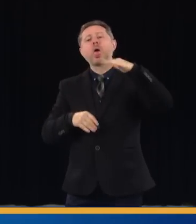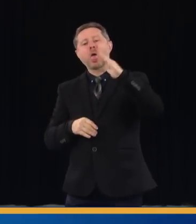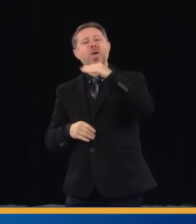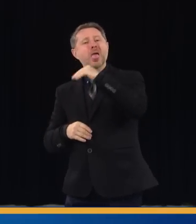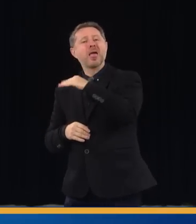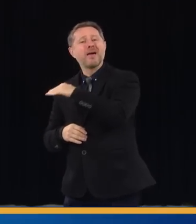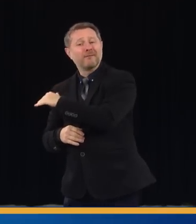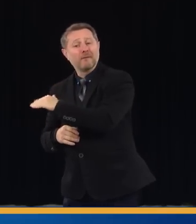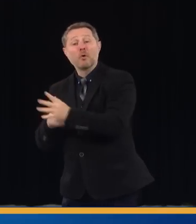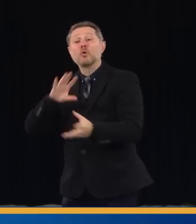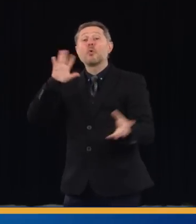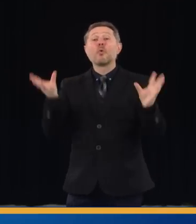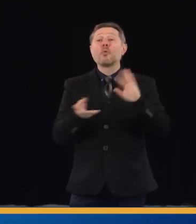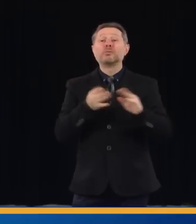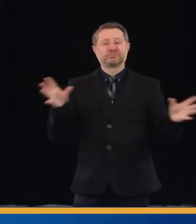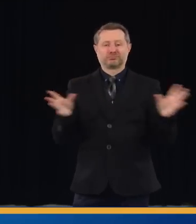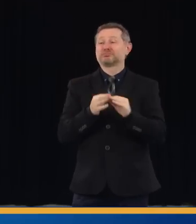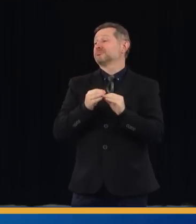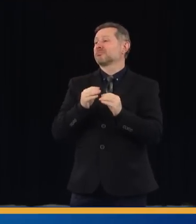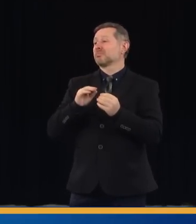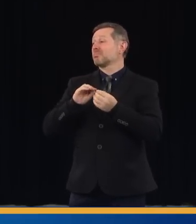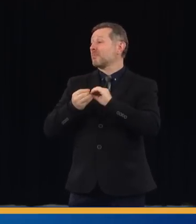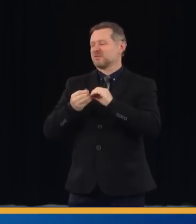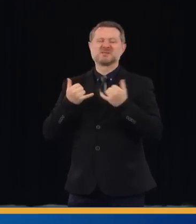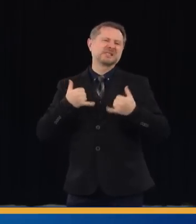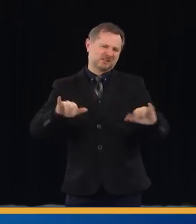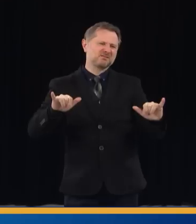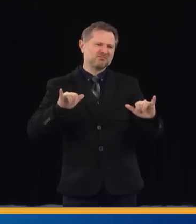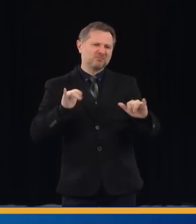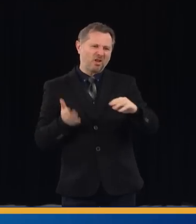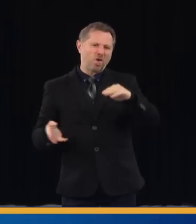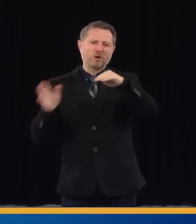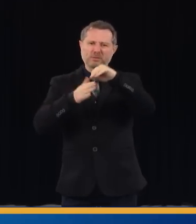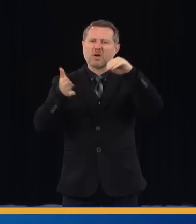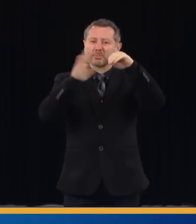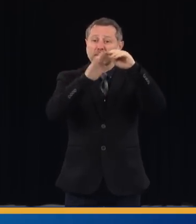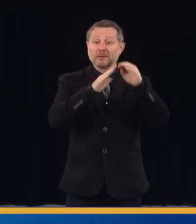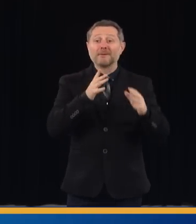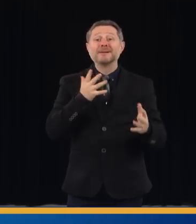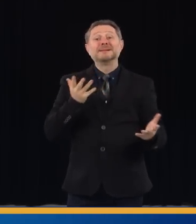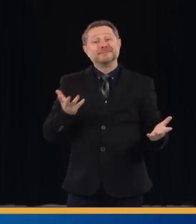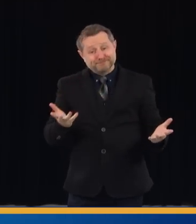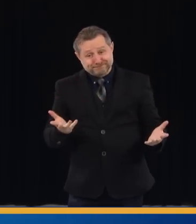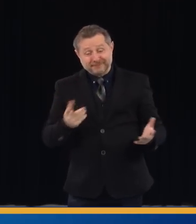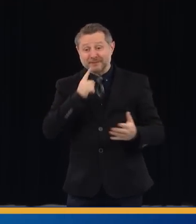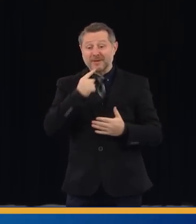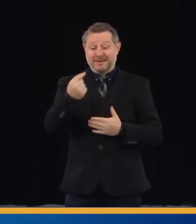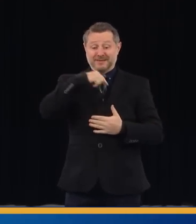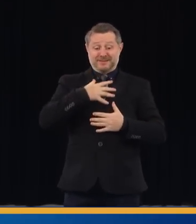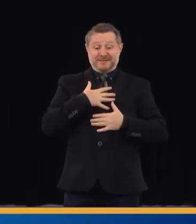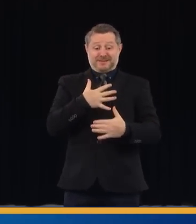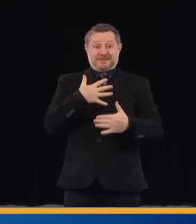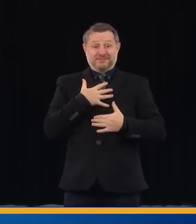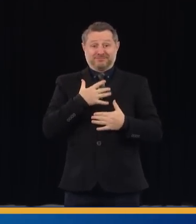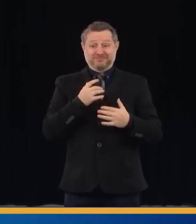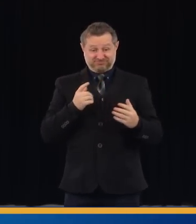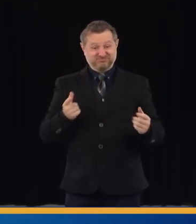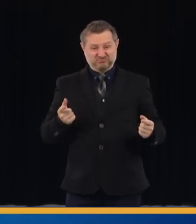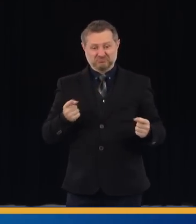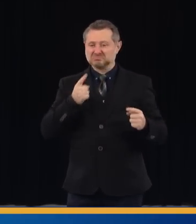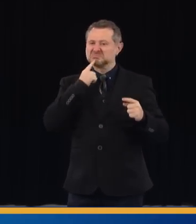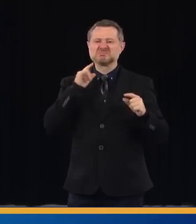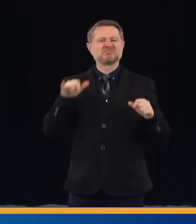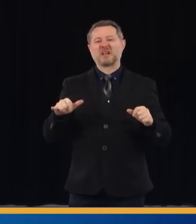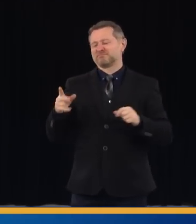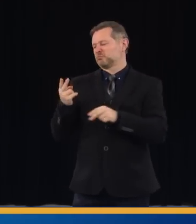up. Change in intubations, same thing. The line is basically a line